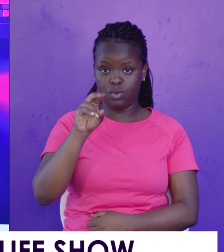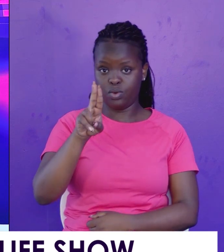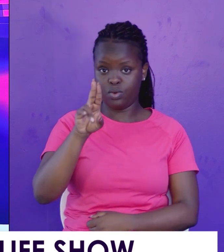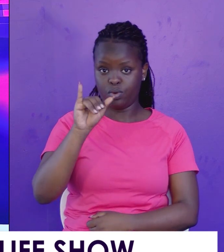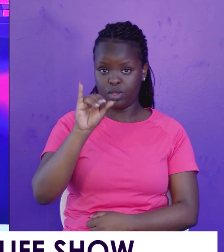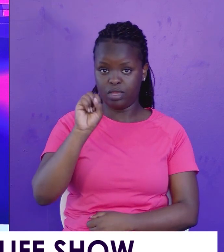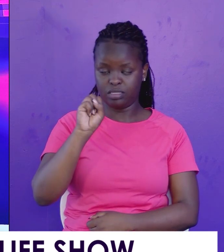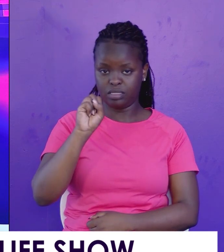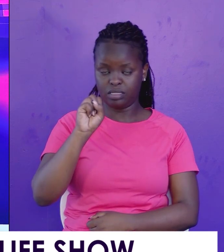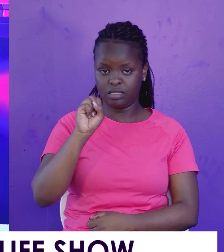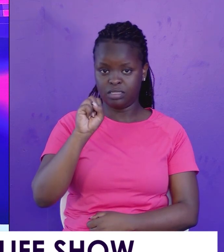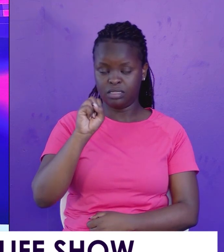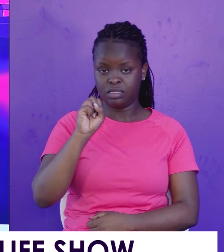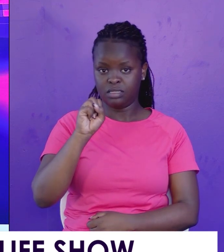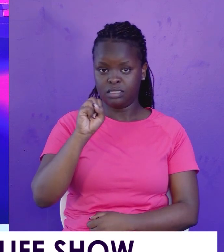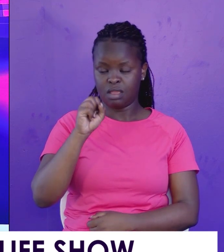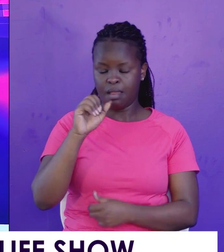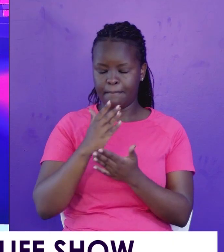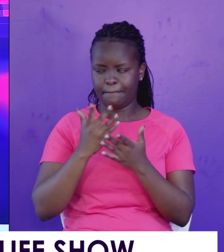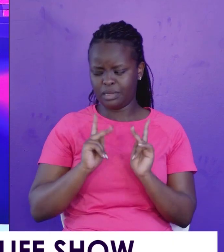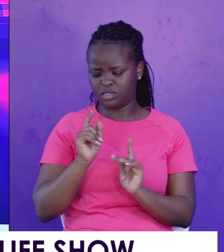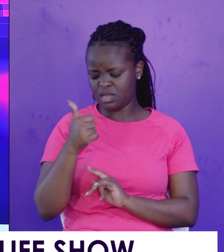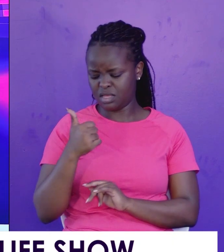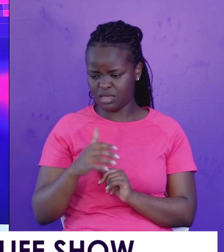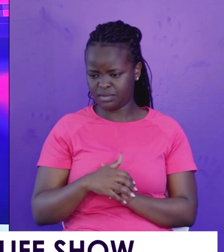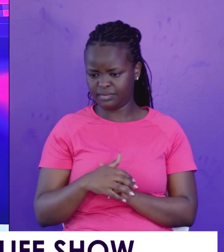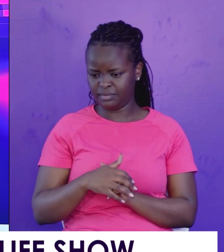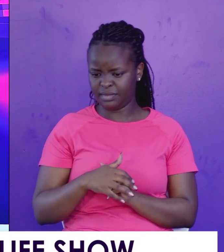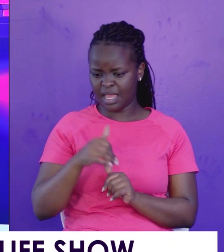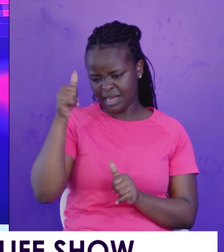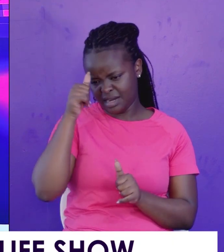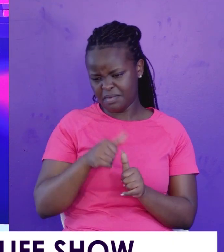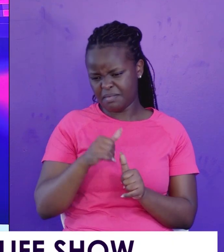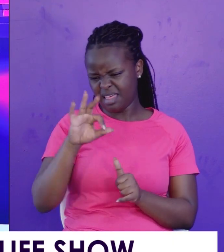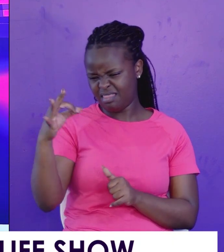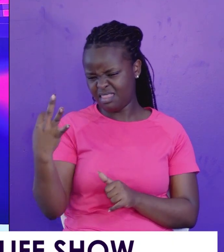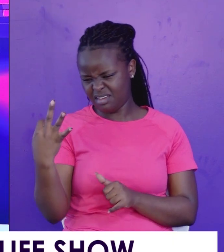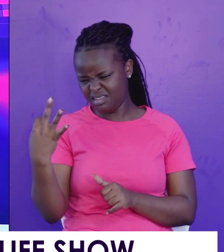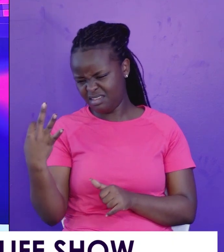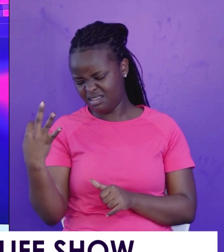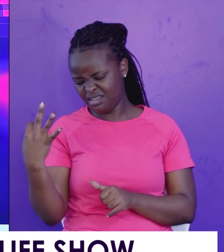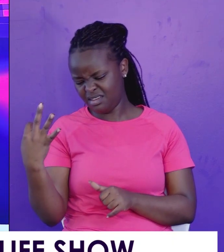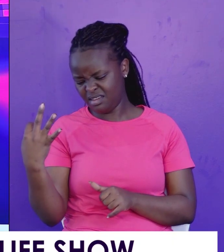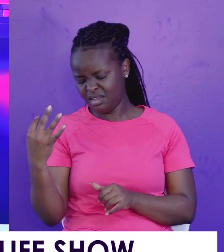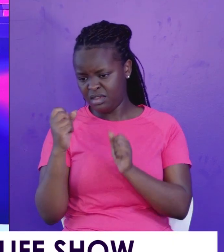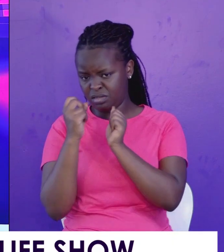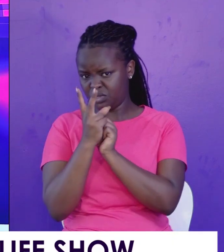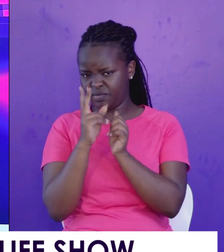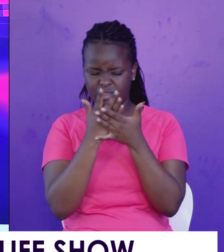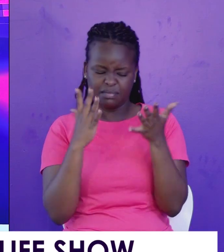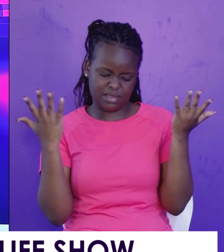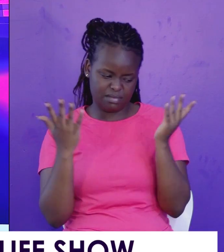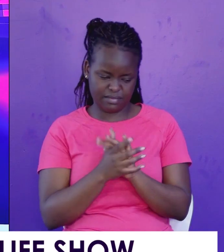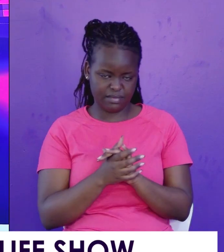don't remember Philippe. which Louis, eh? No, it was Louis somebody. Uh-huh. I think Louis the third, or I think the 12th or something. Okay.